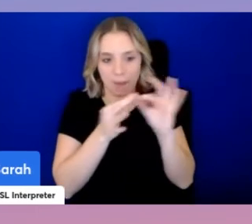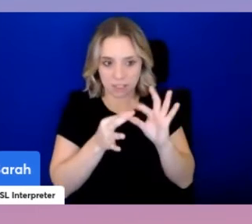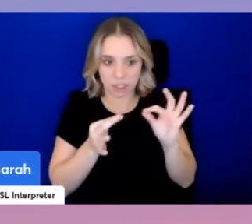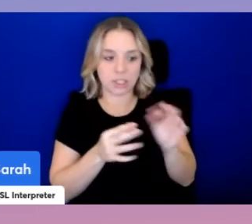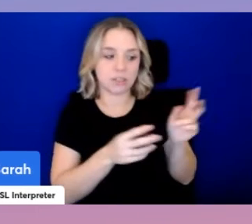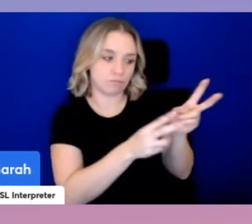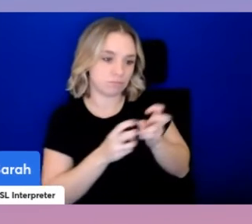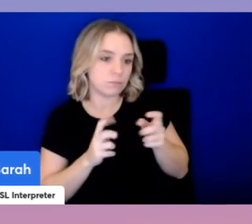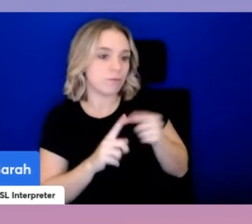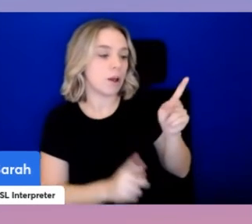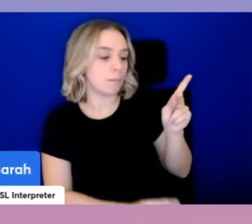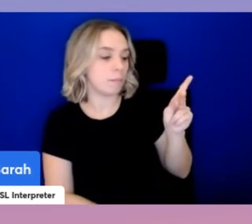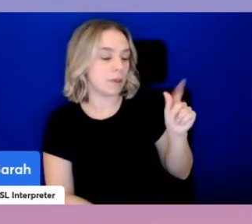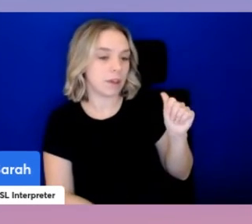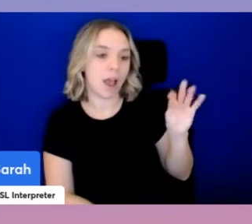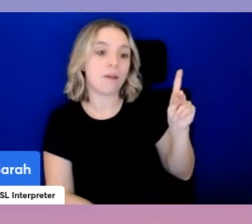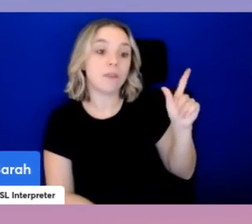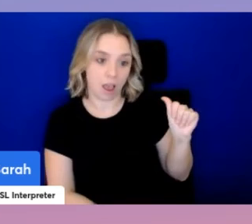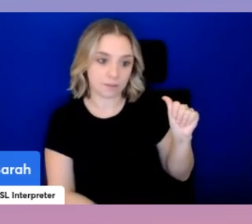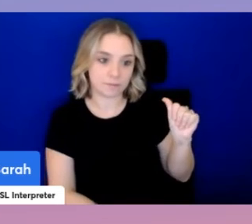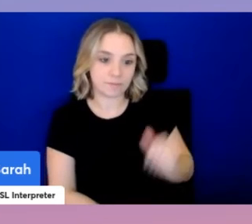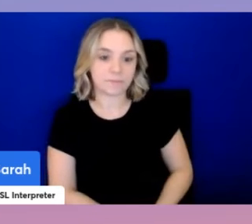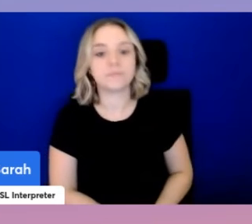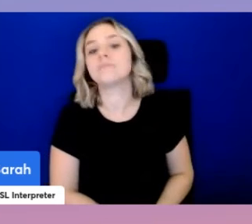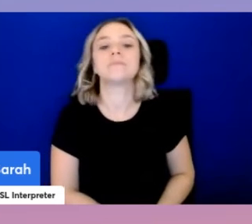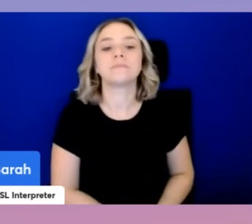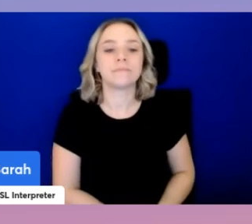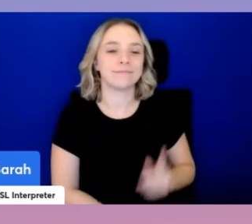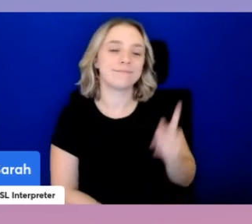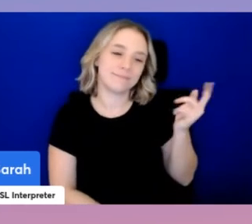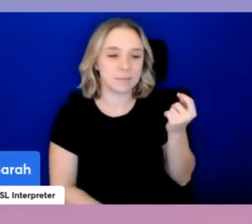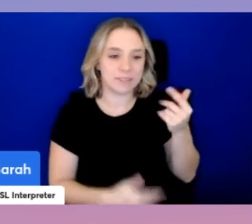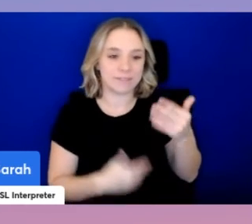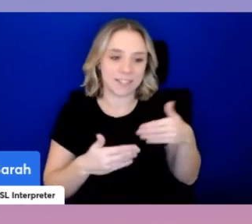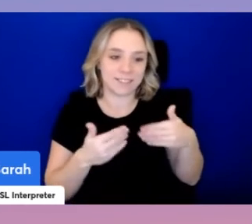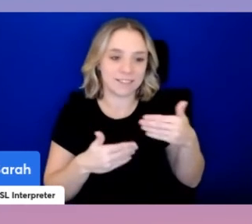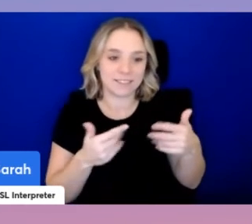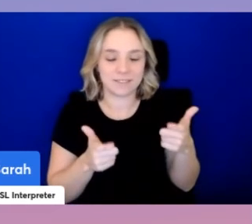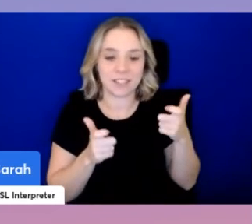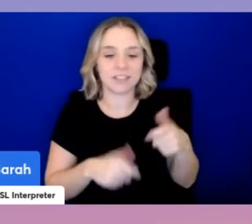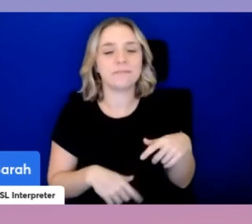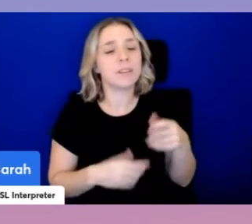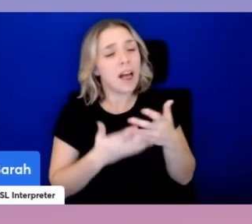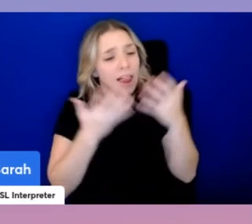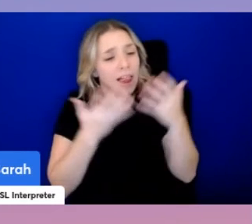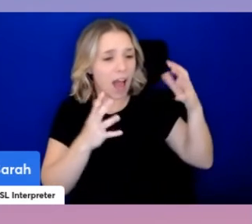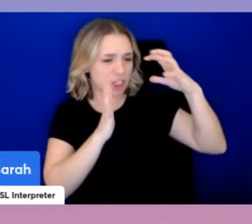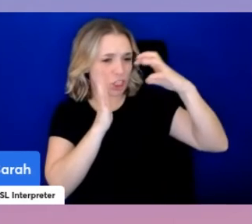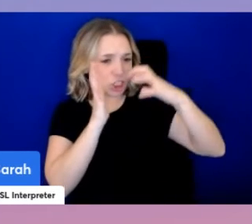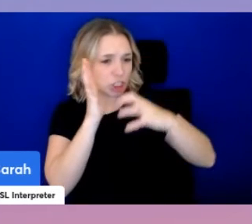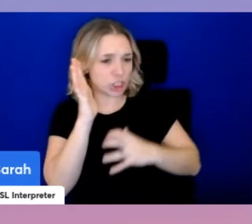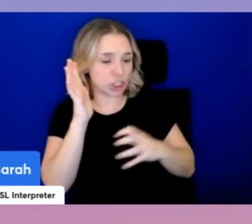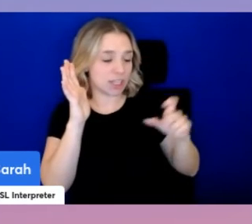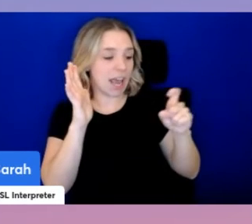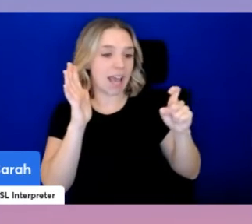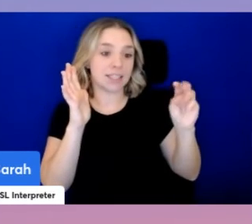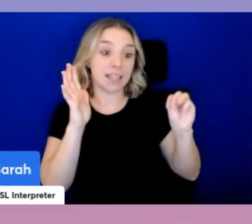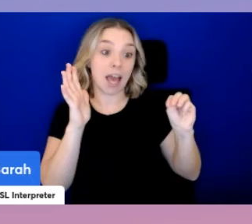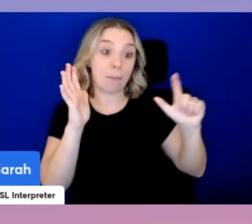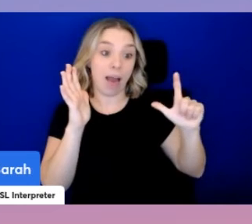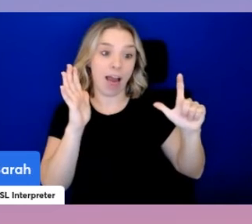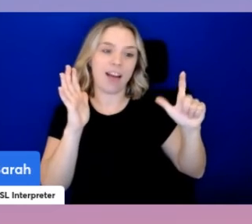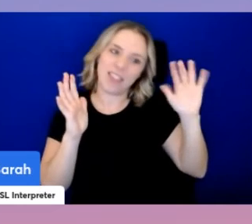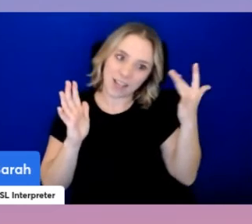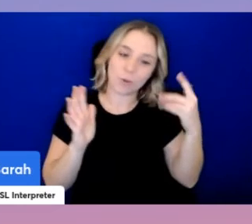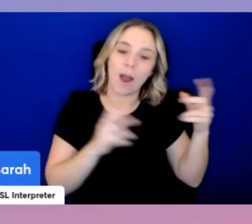Kafka. And here it was kind of fast. And all of this is XML. That's why we imported the XML library right into